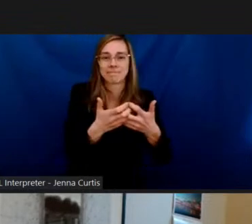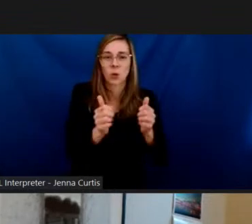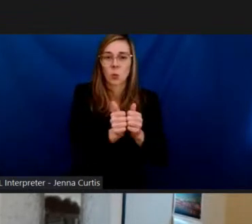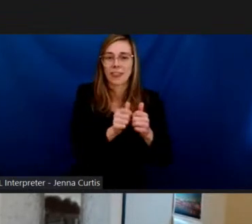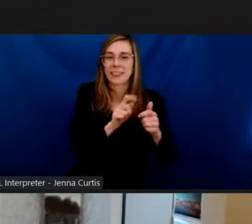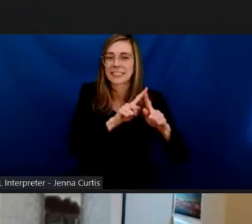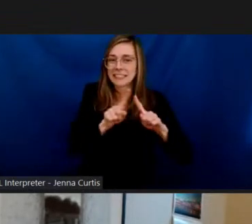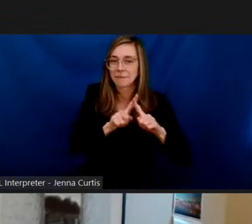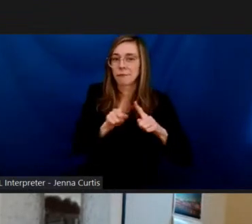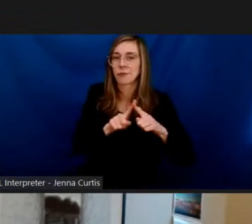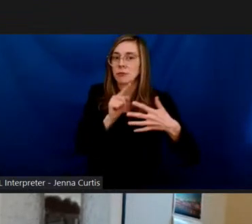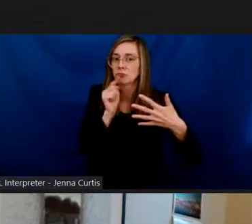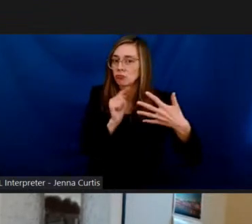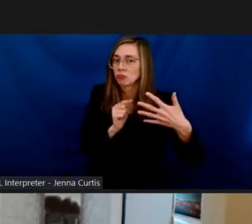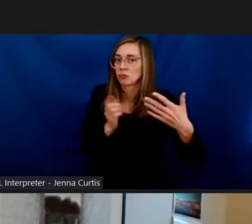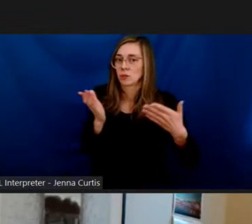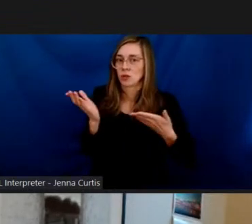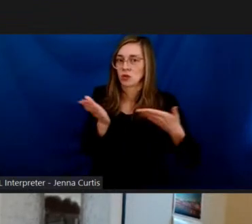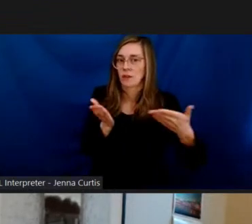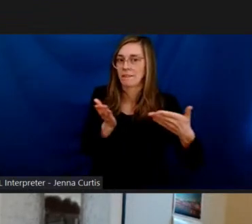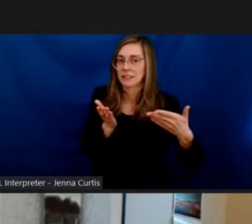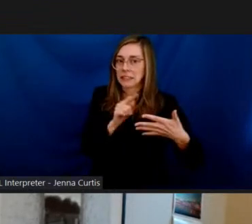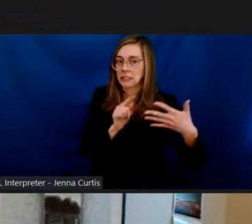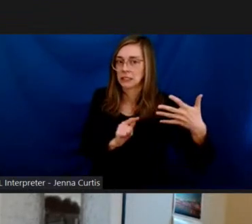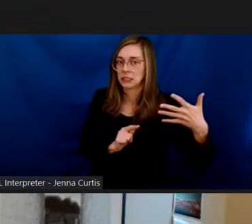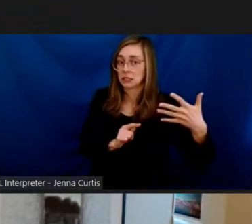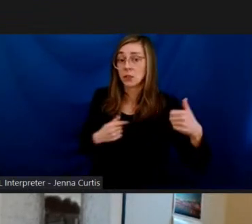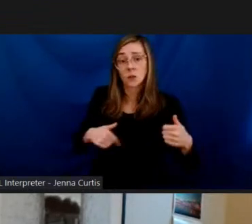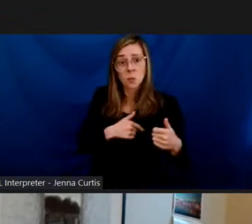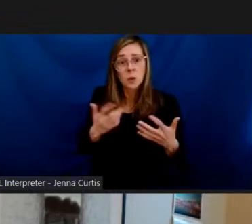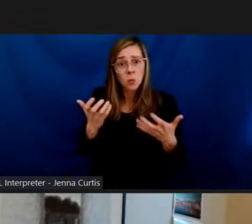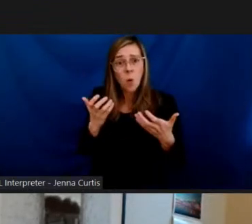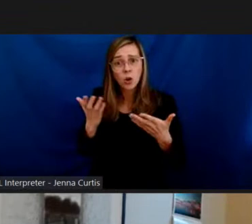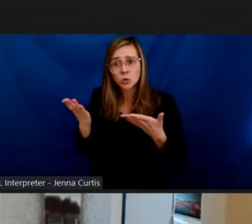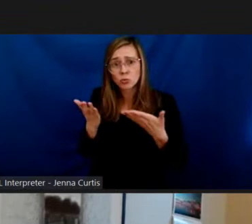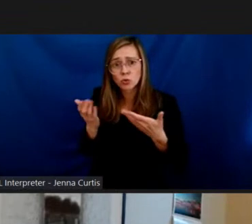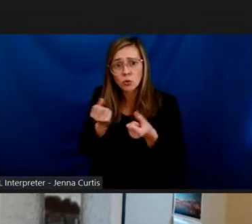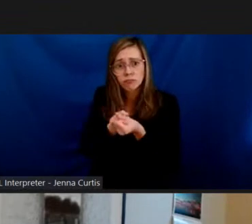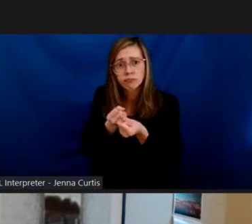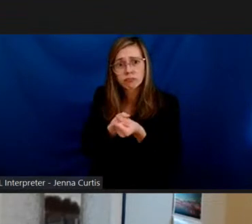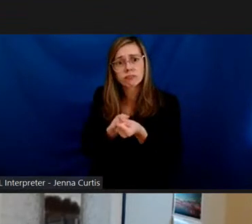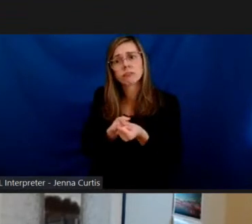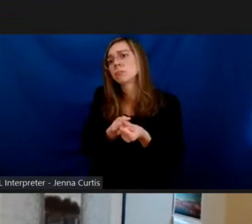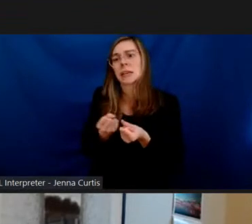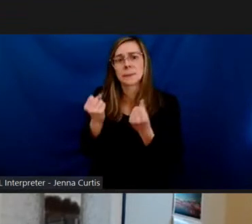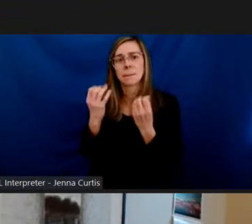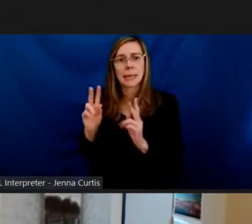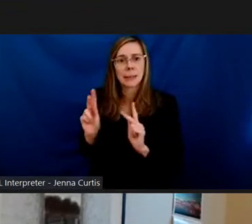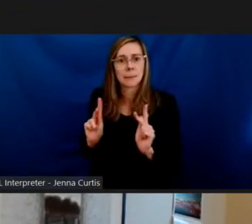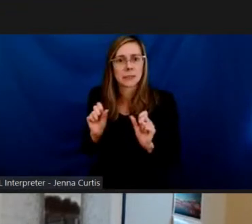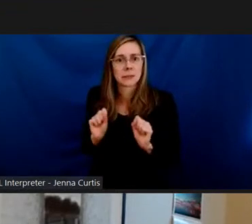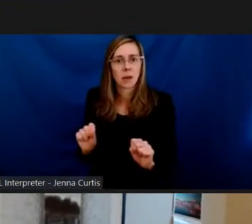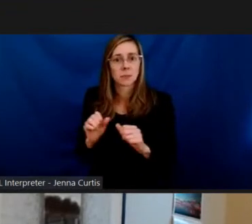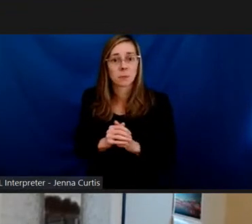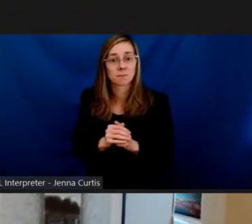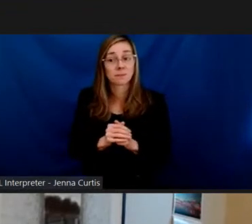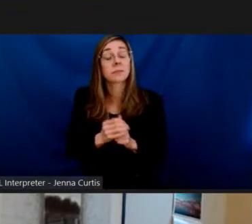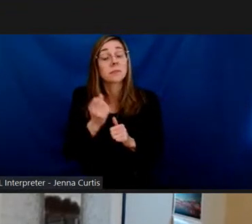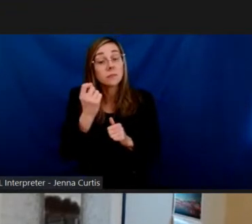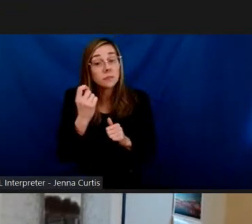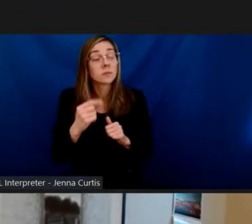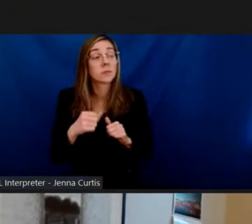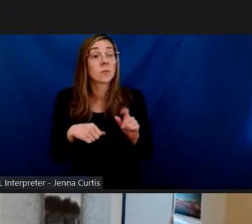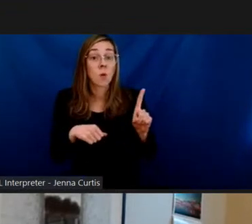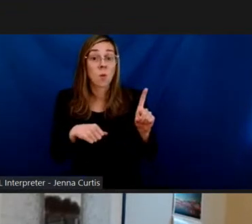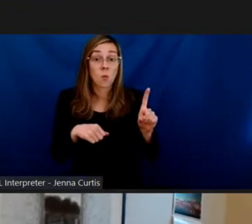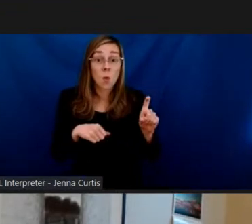given that we want to be able to serve as many people as possible. The size of the camp, I believe,